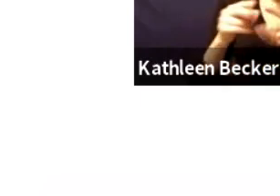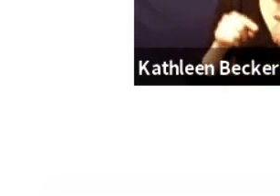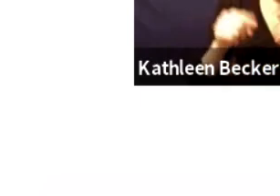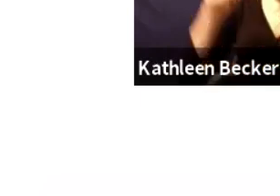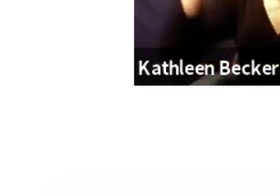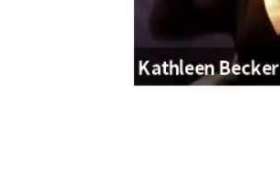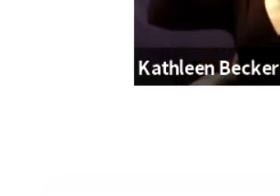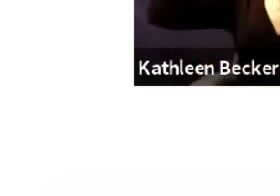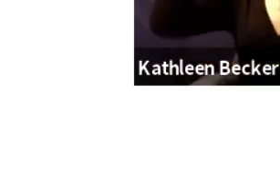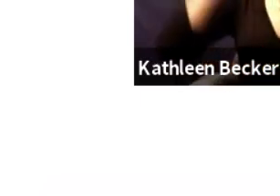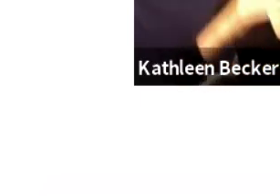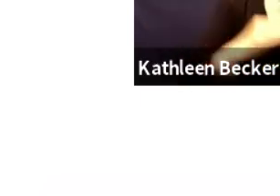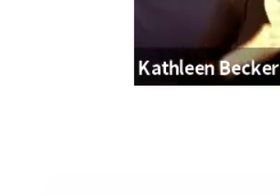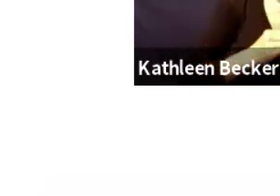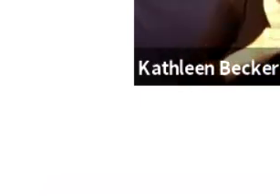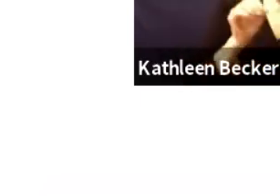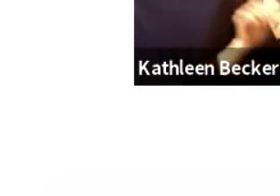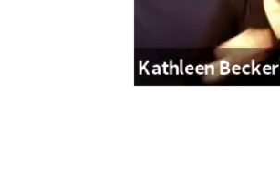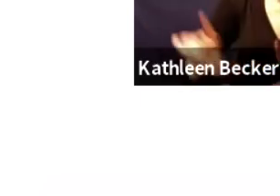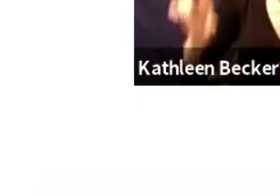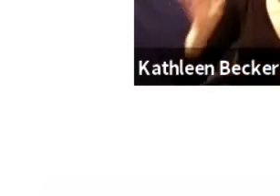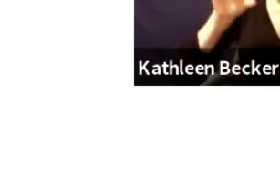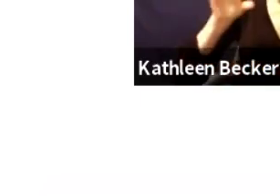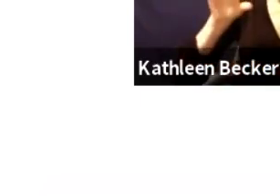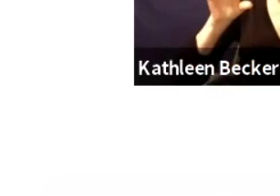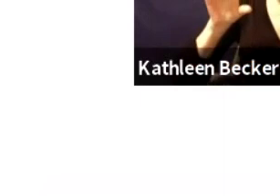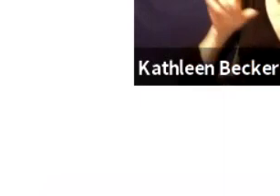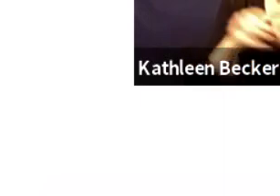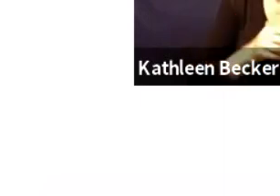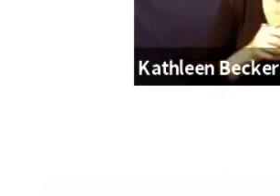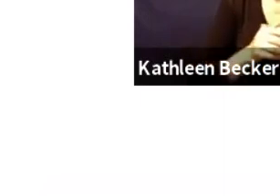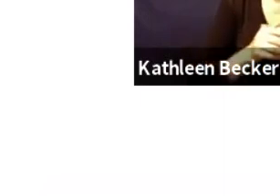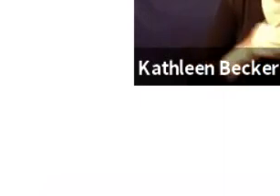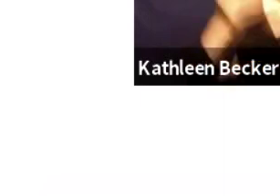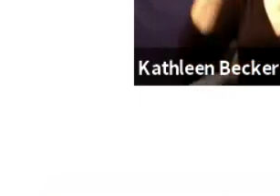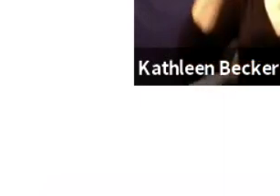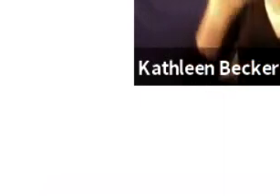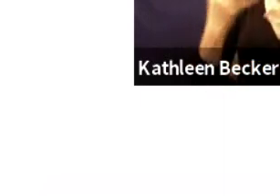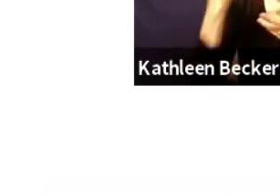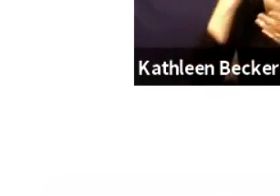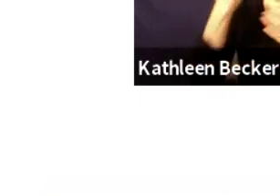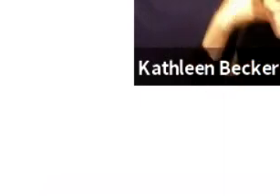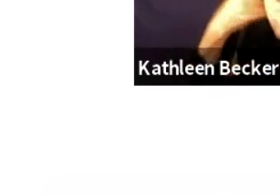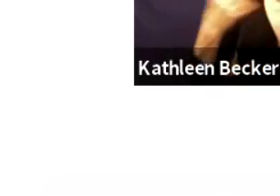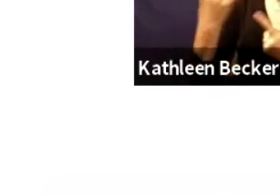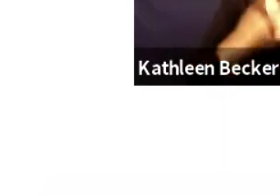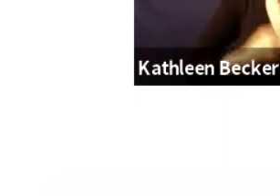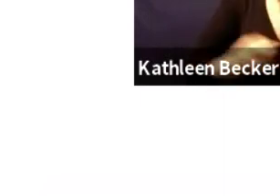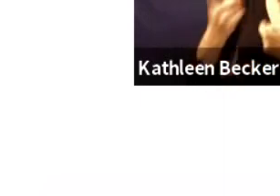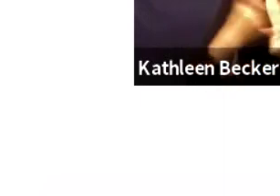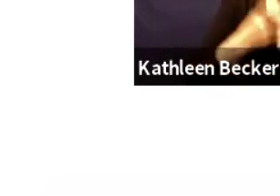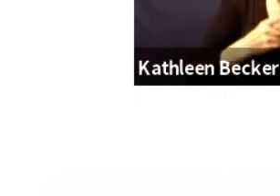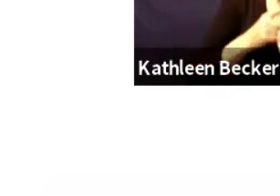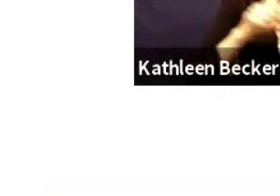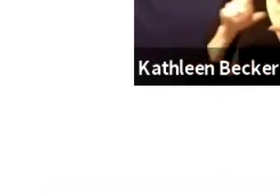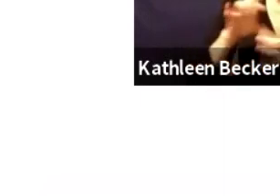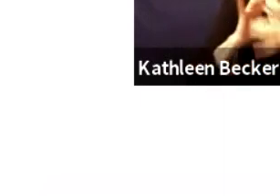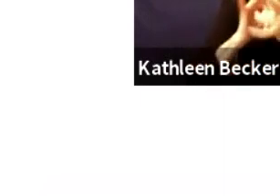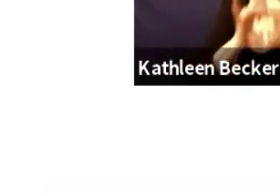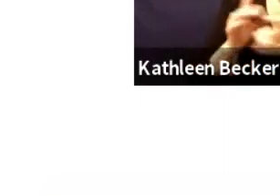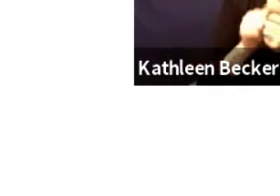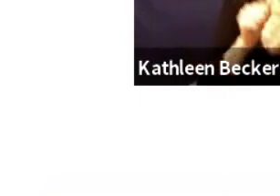the bottom of your screen to let us know if you have any questions about Paper Tutoring.